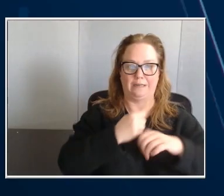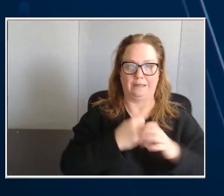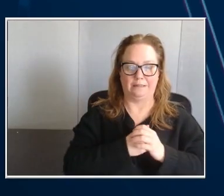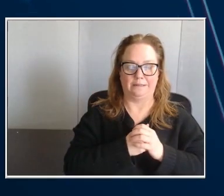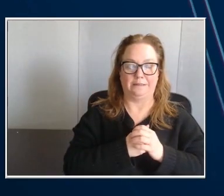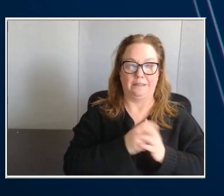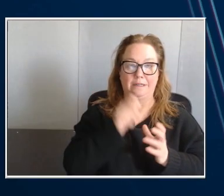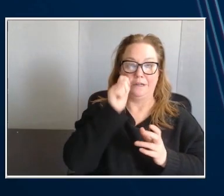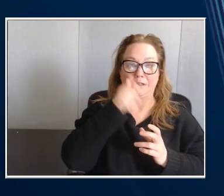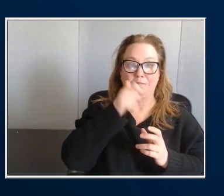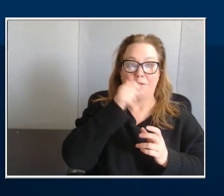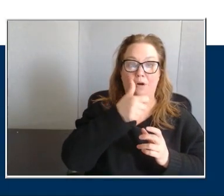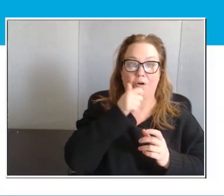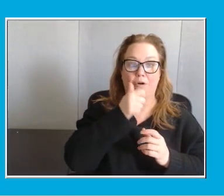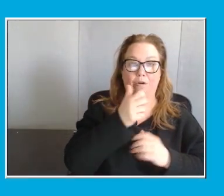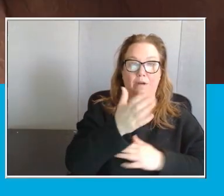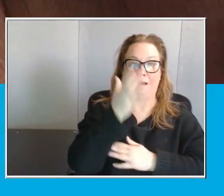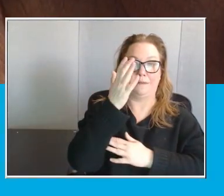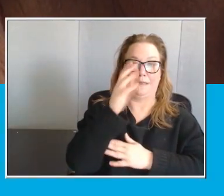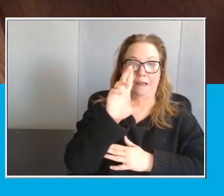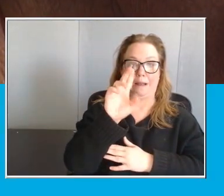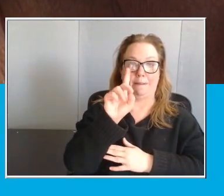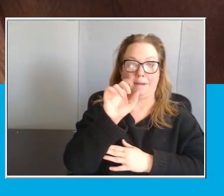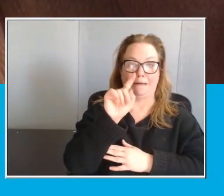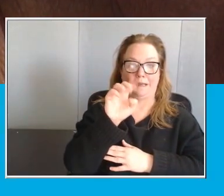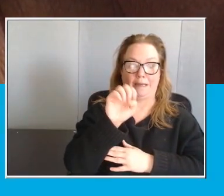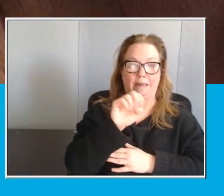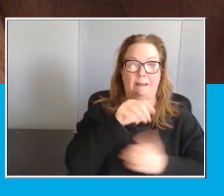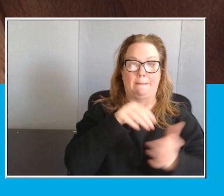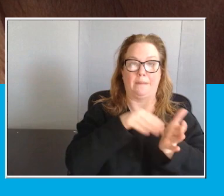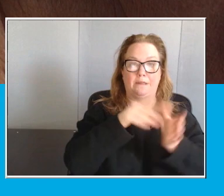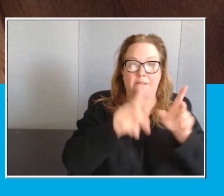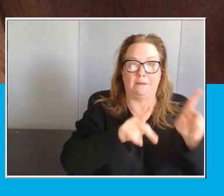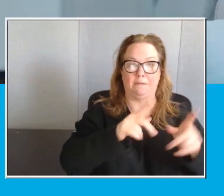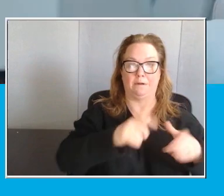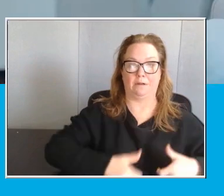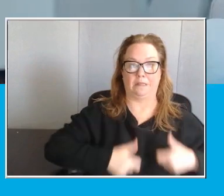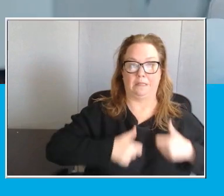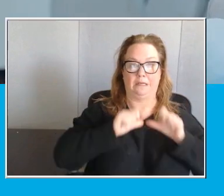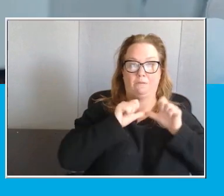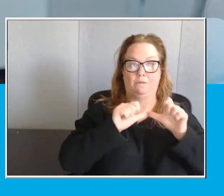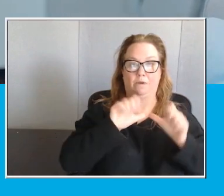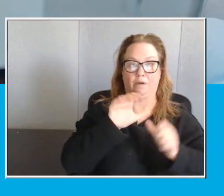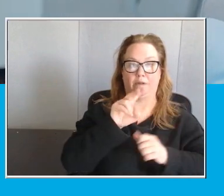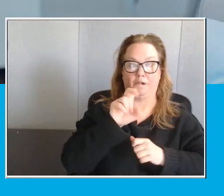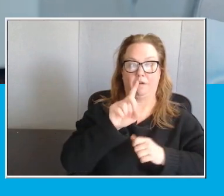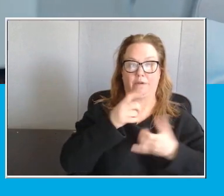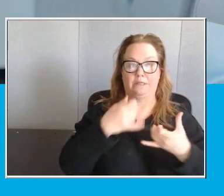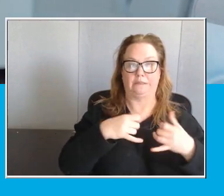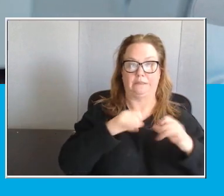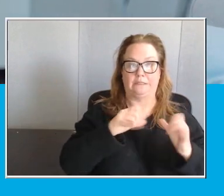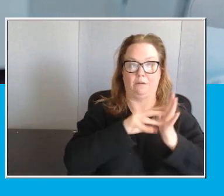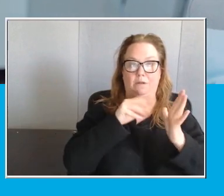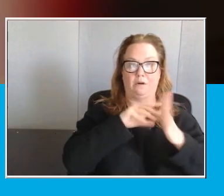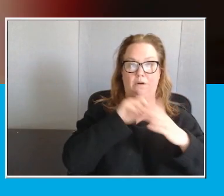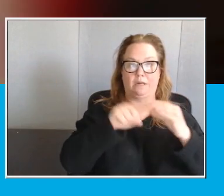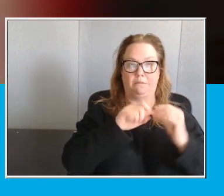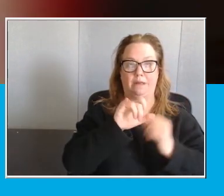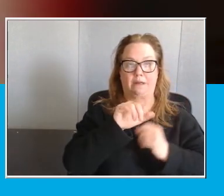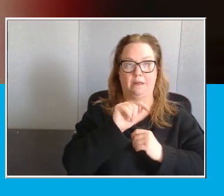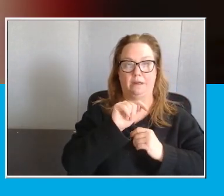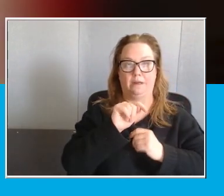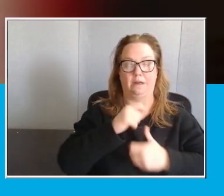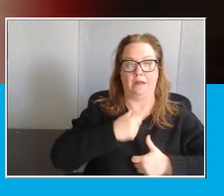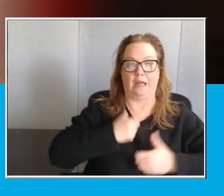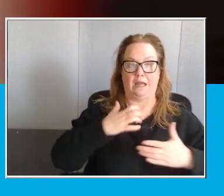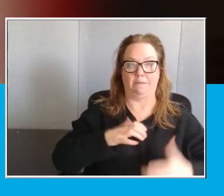up tomorrow on the Morning Medical Update, millions of people live with long COVID, and we're still learning about it. Admiral